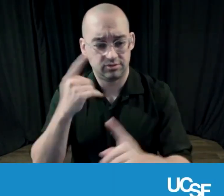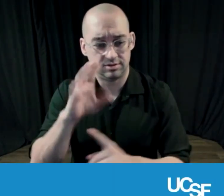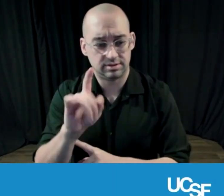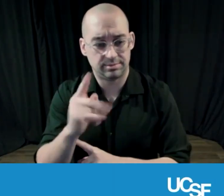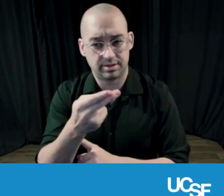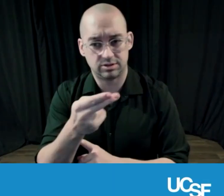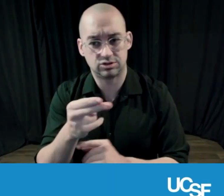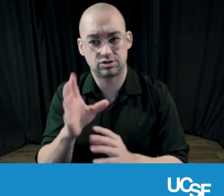colleagues?